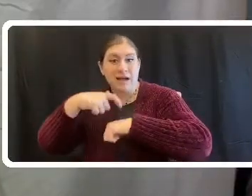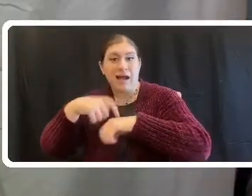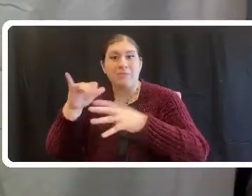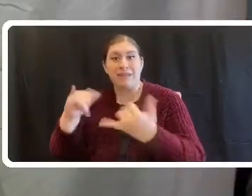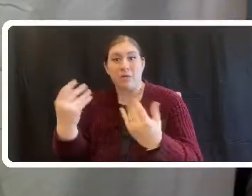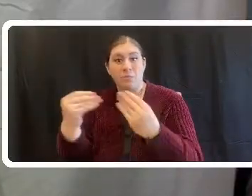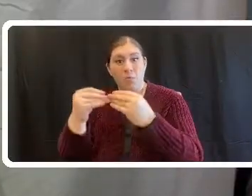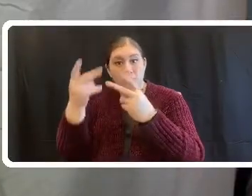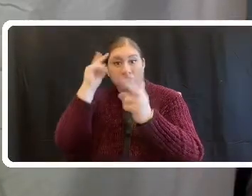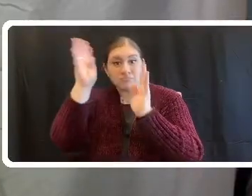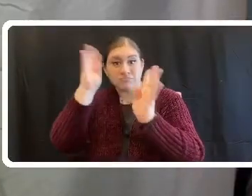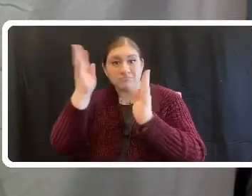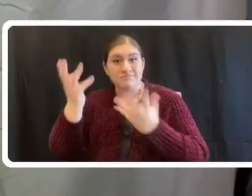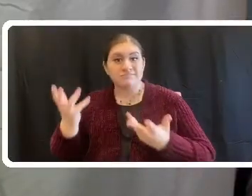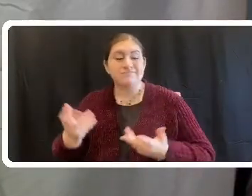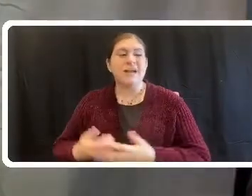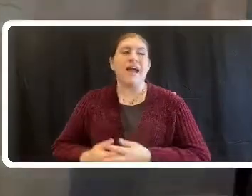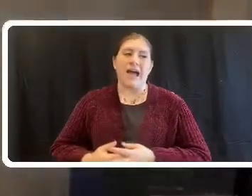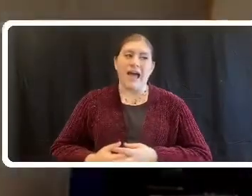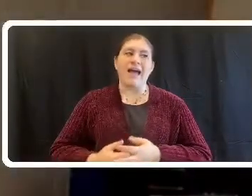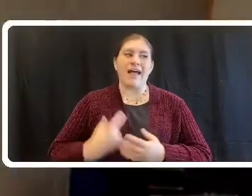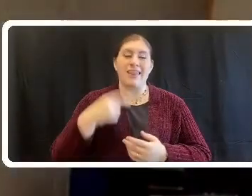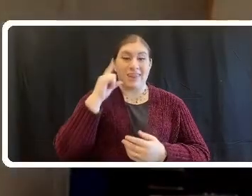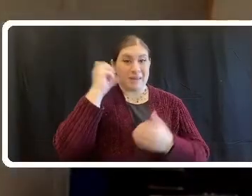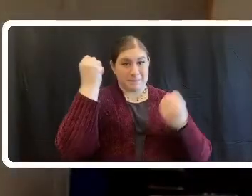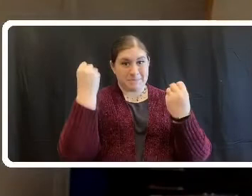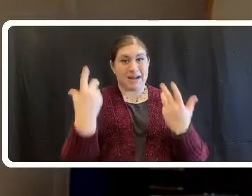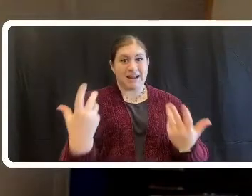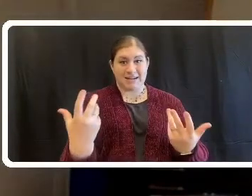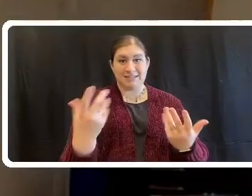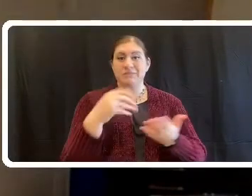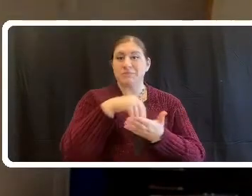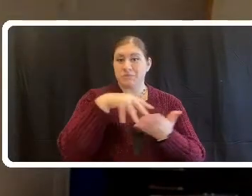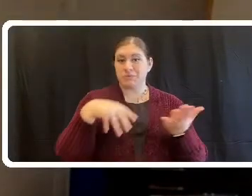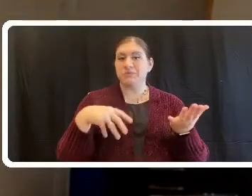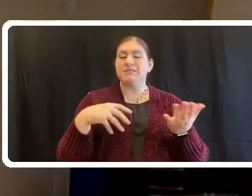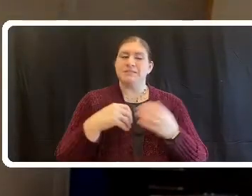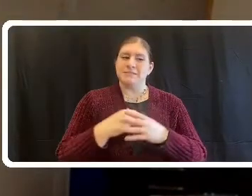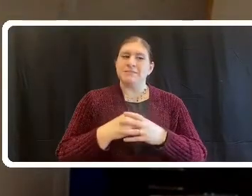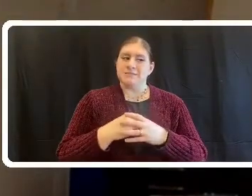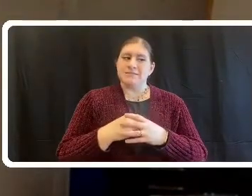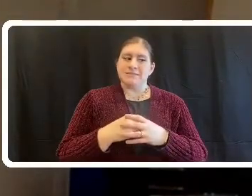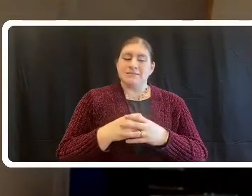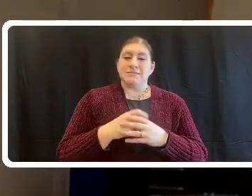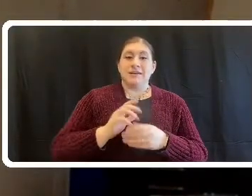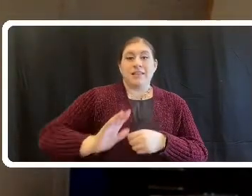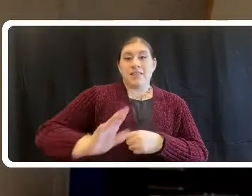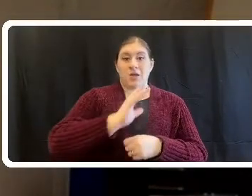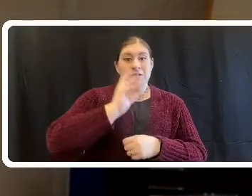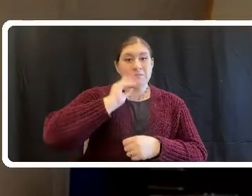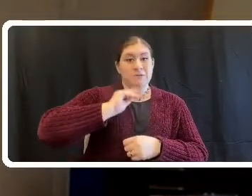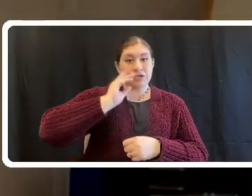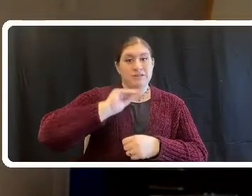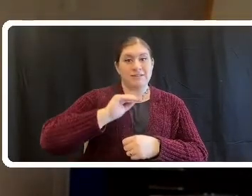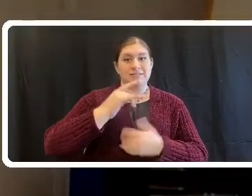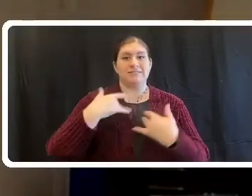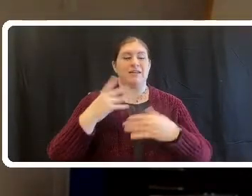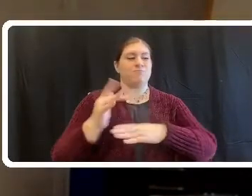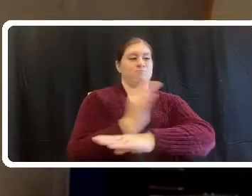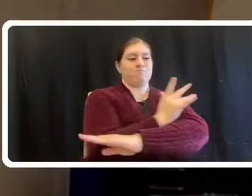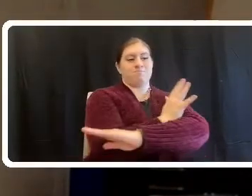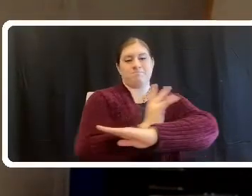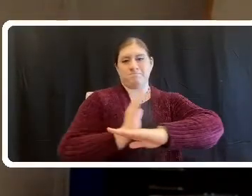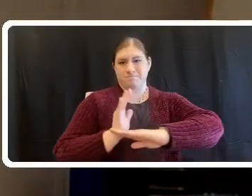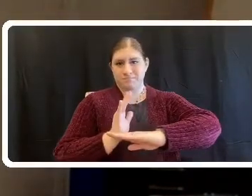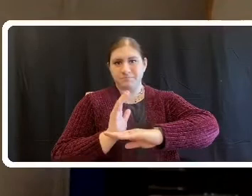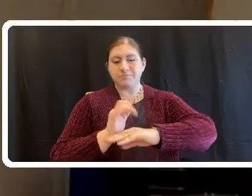creative. I think a lot of students, the experience runs the gamut. What I can tell